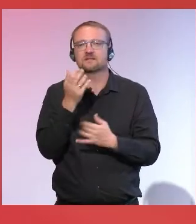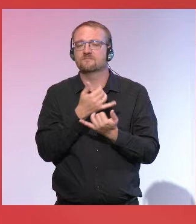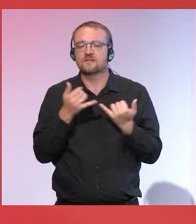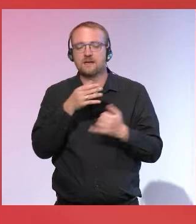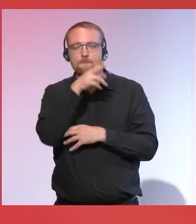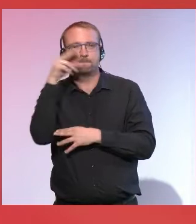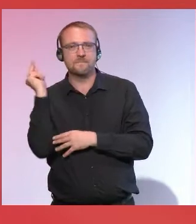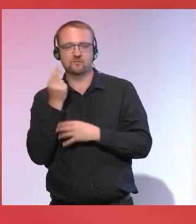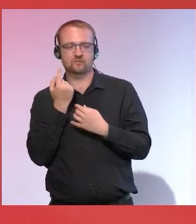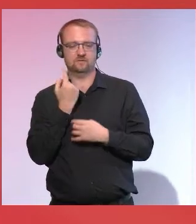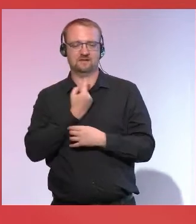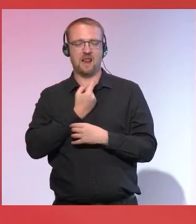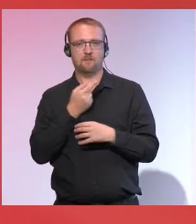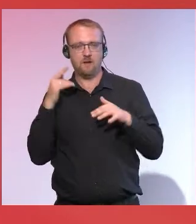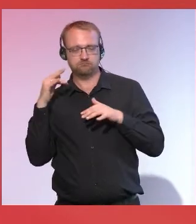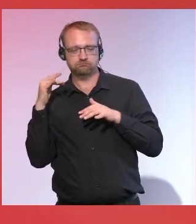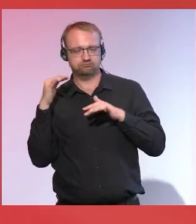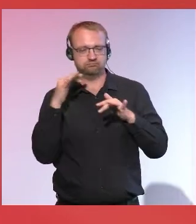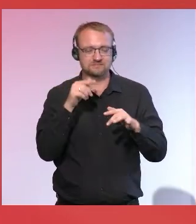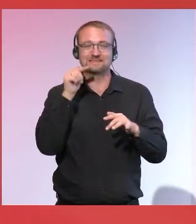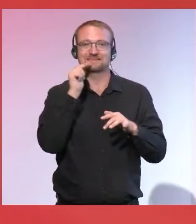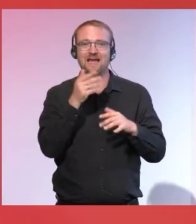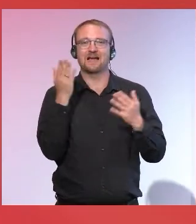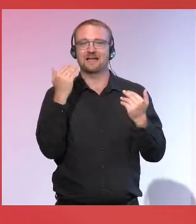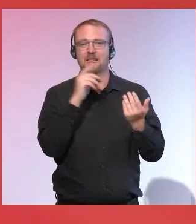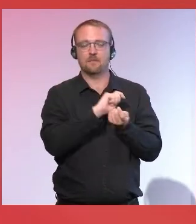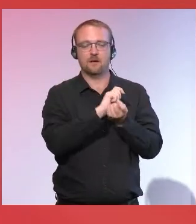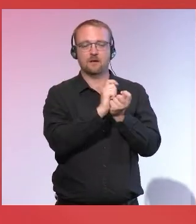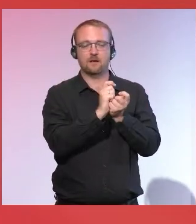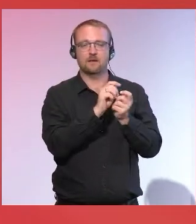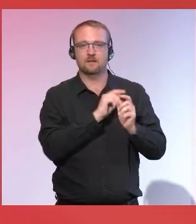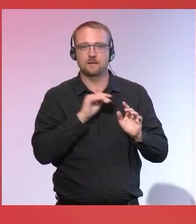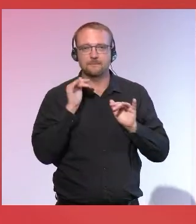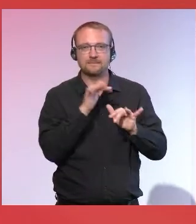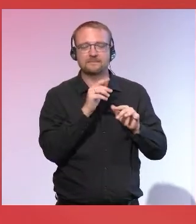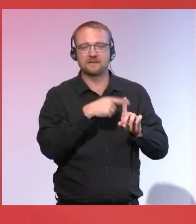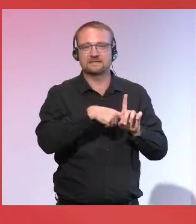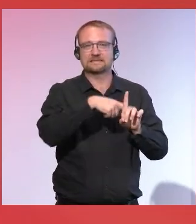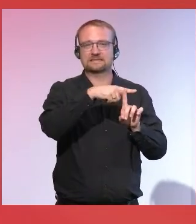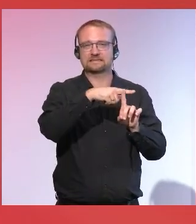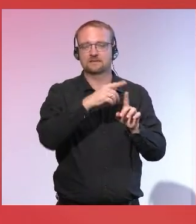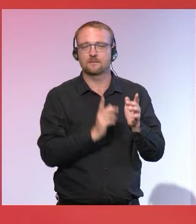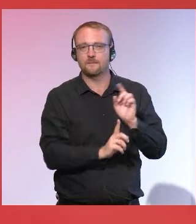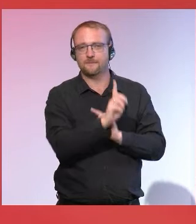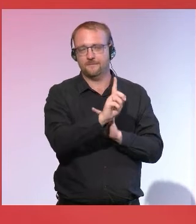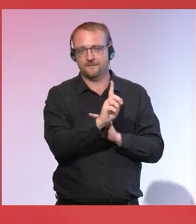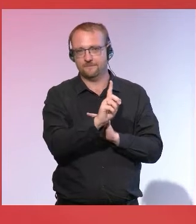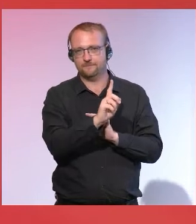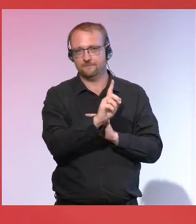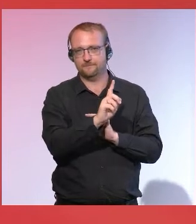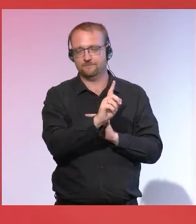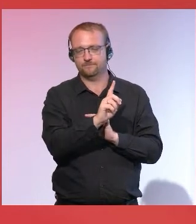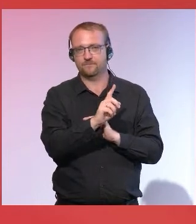temperature. And very recently, just in May, the World Meteorological Organization said that we face